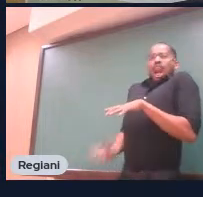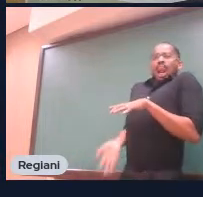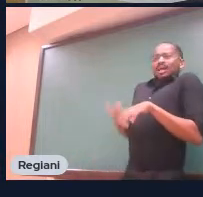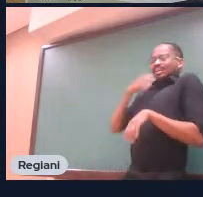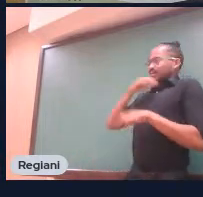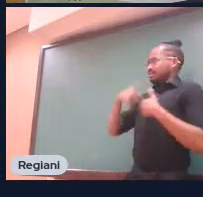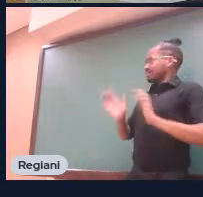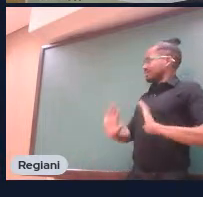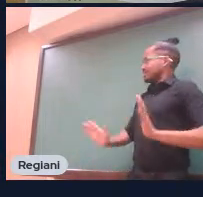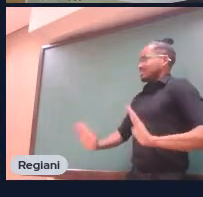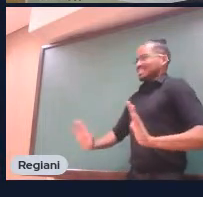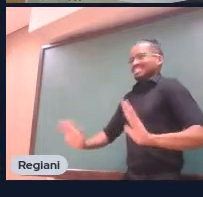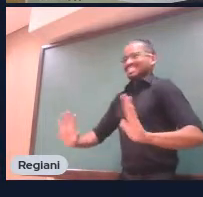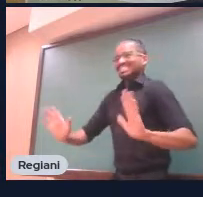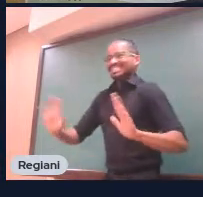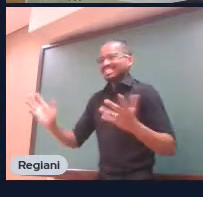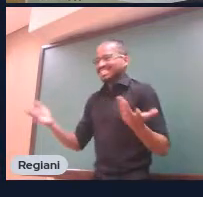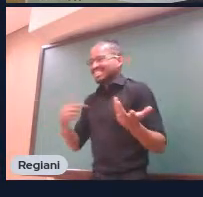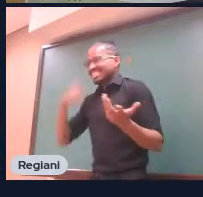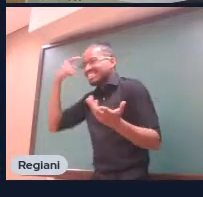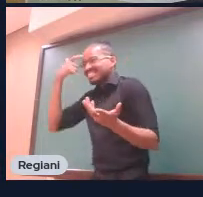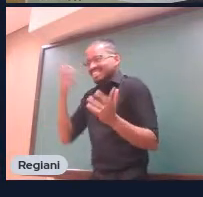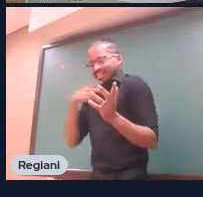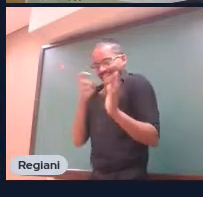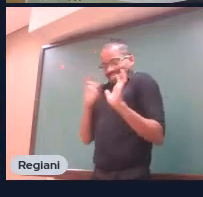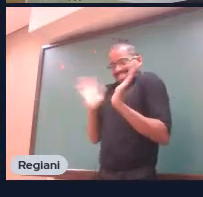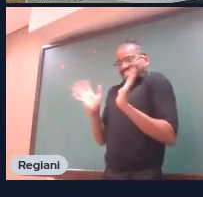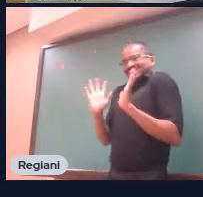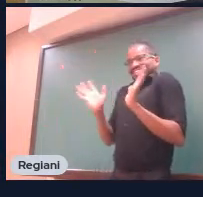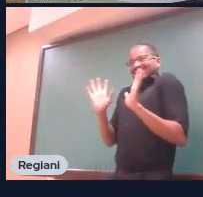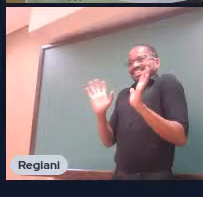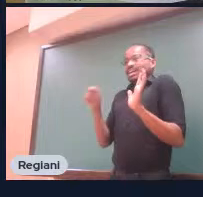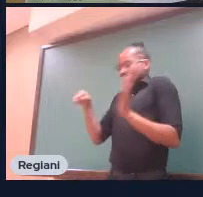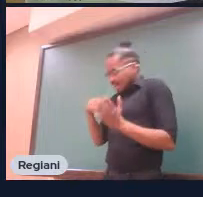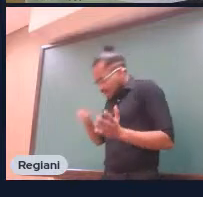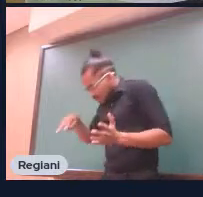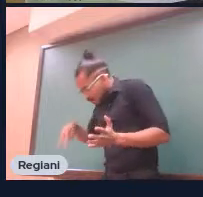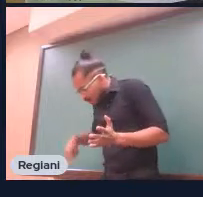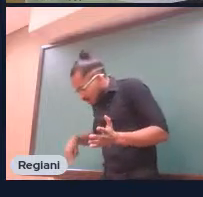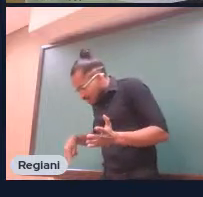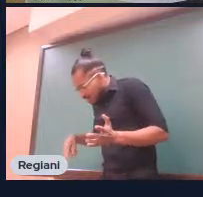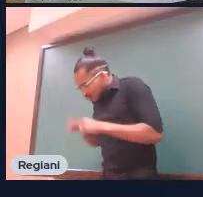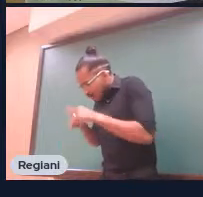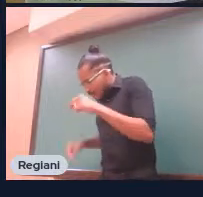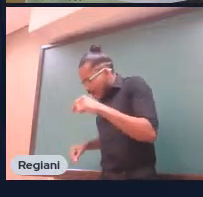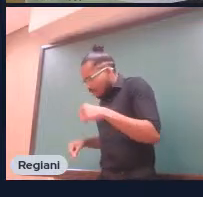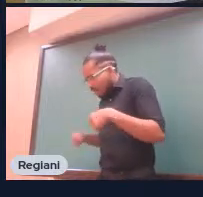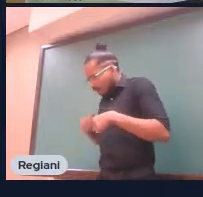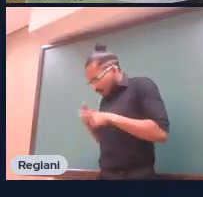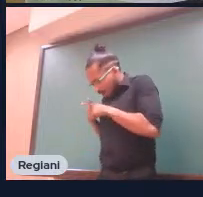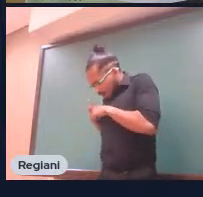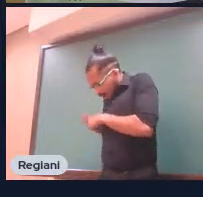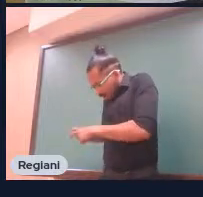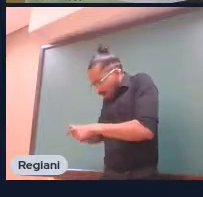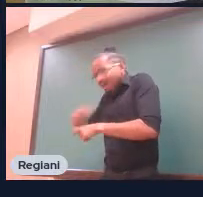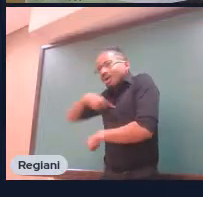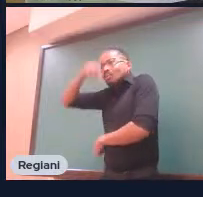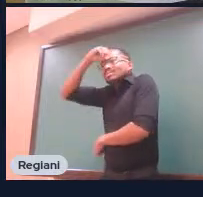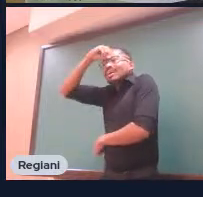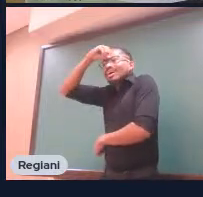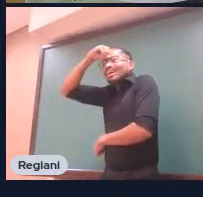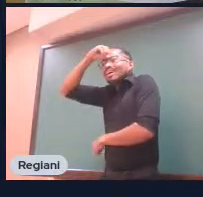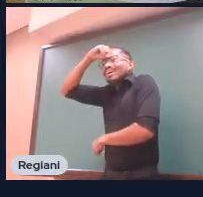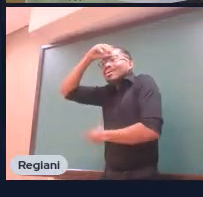want. So I was thinking, which button? And I looked for a dictionary. Papa, Pico Francois comes,